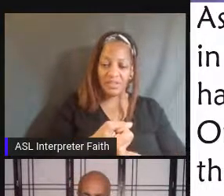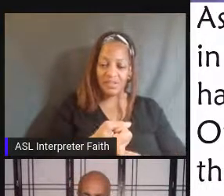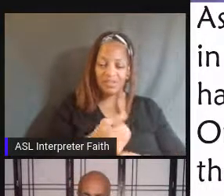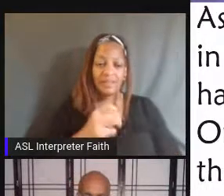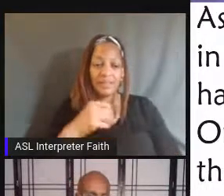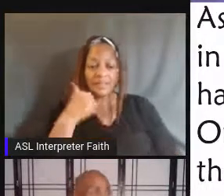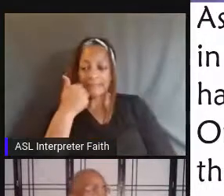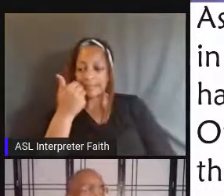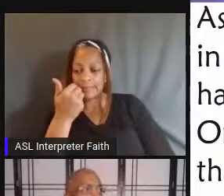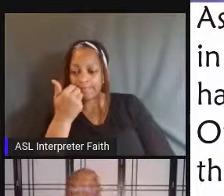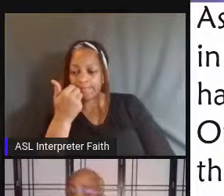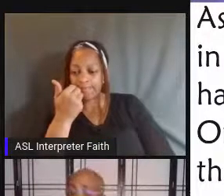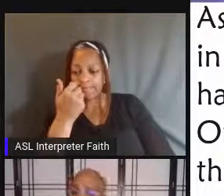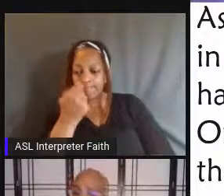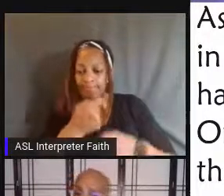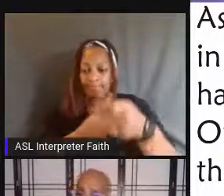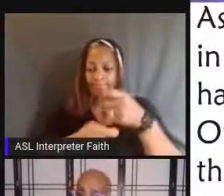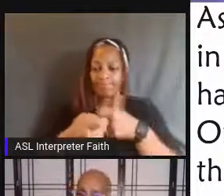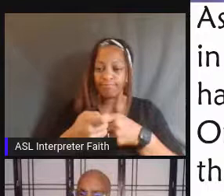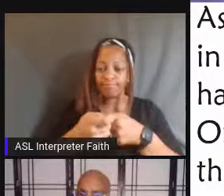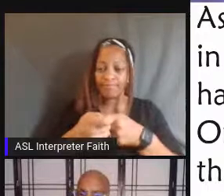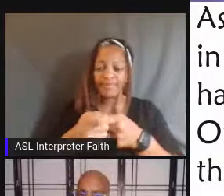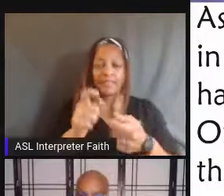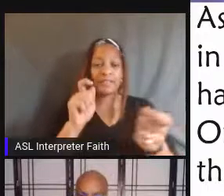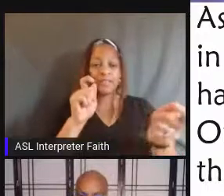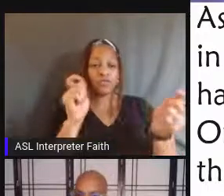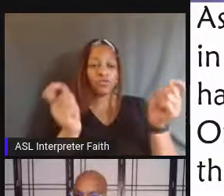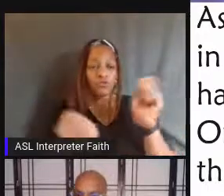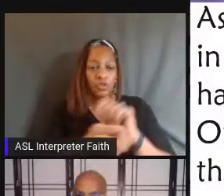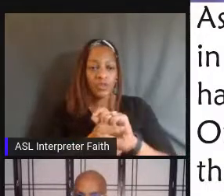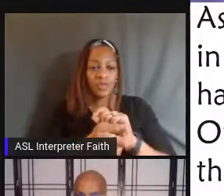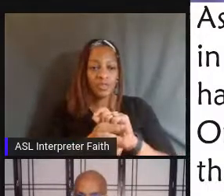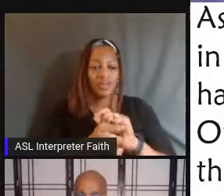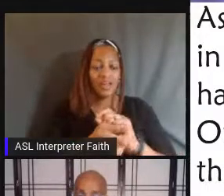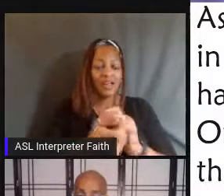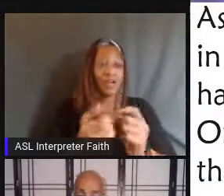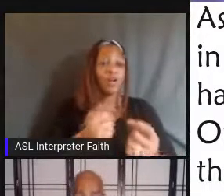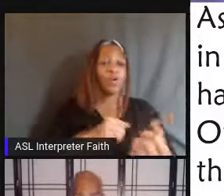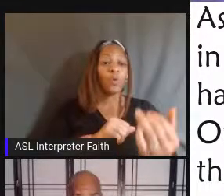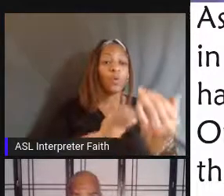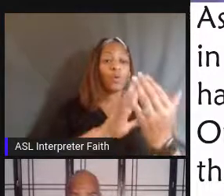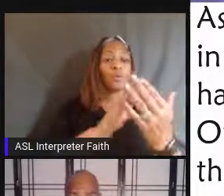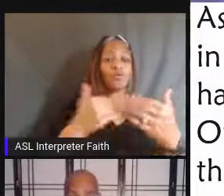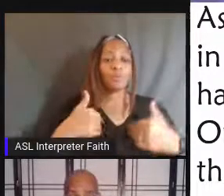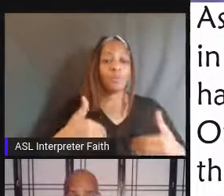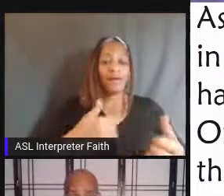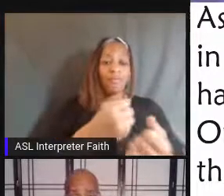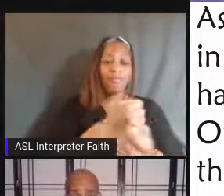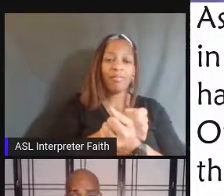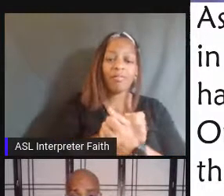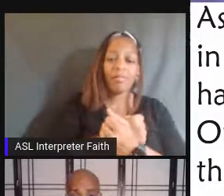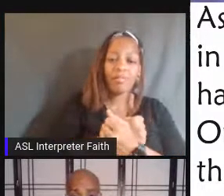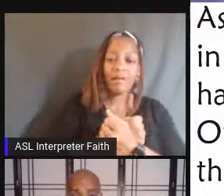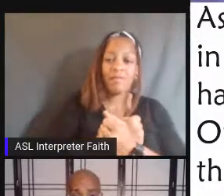shifts. Approach your body with love rather than animosity, and everything